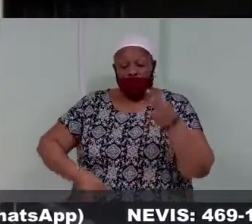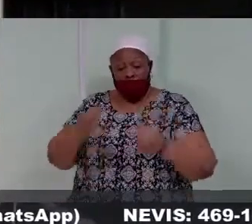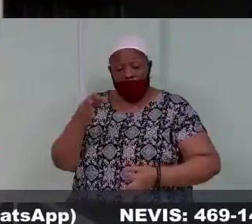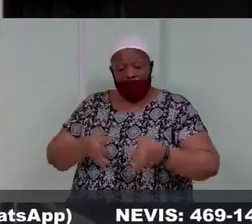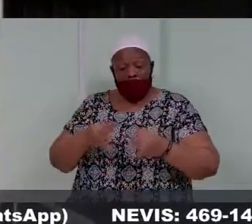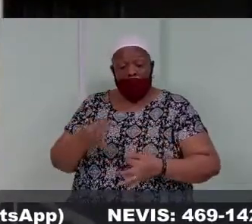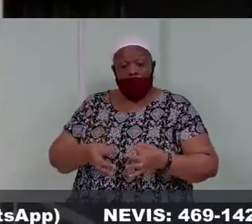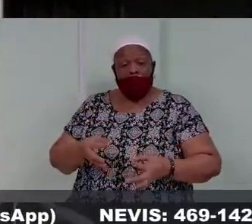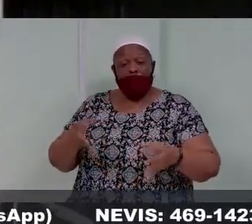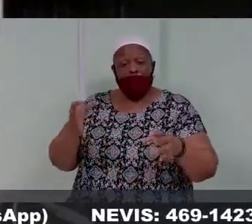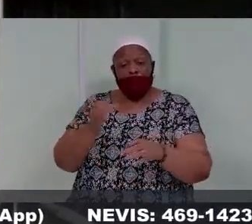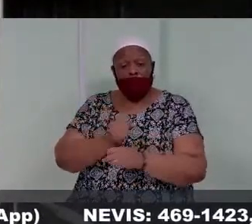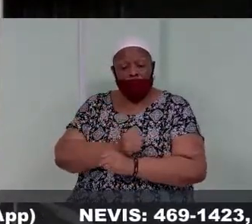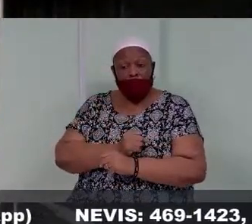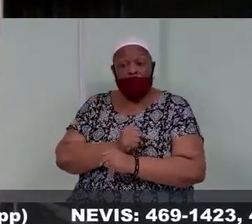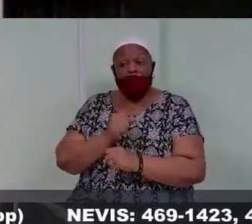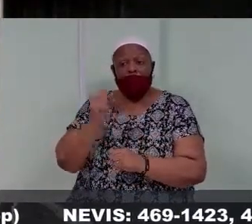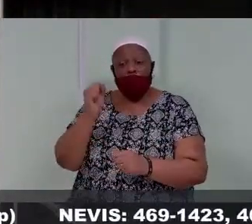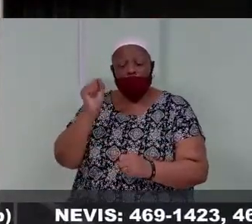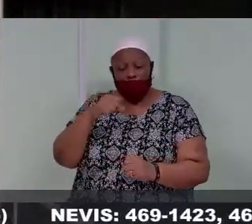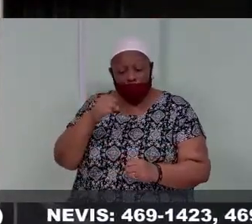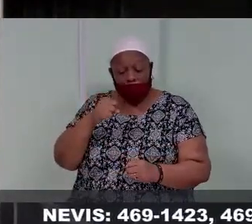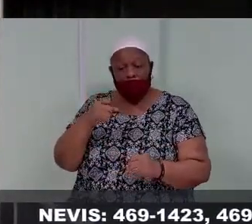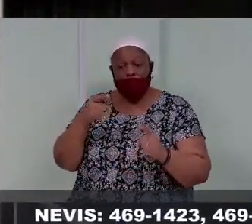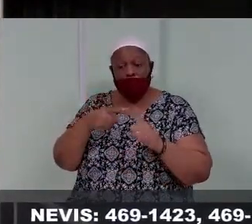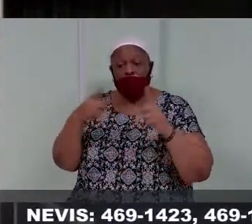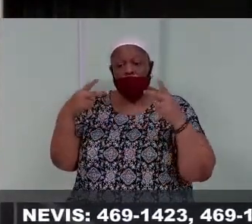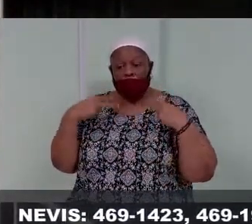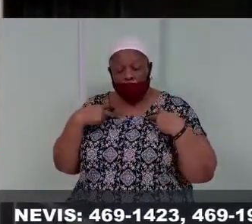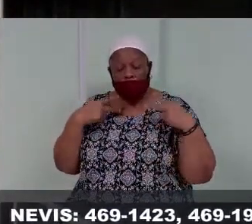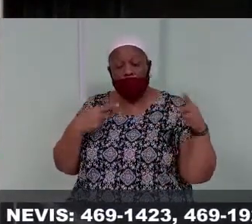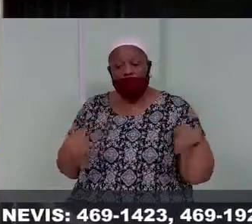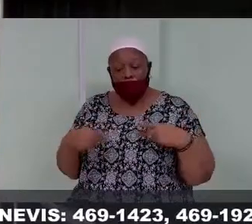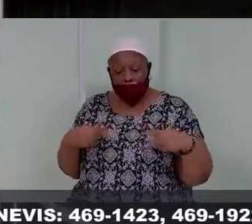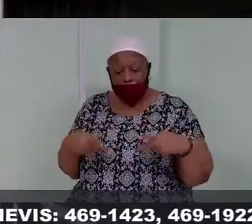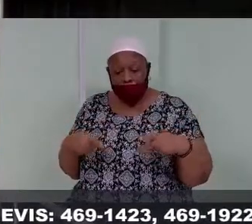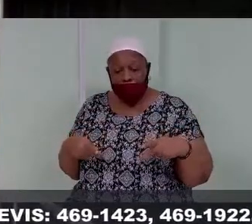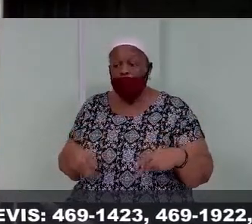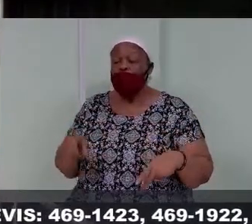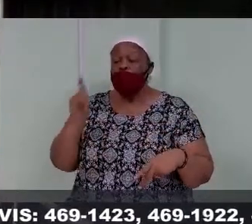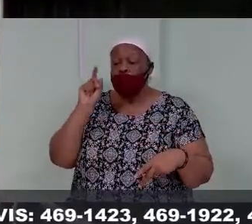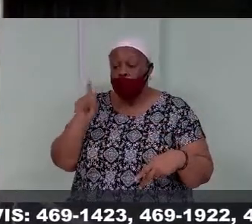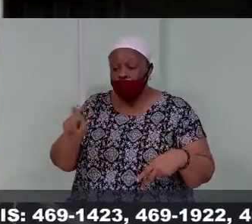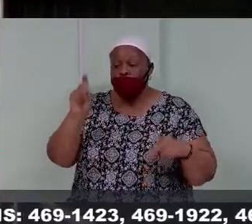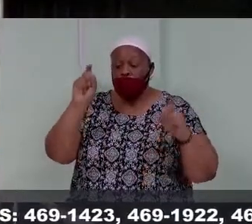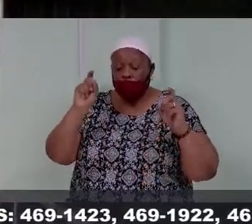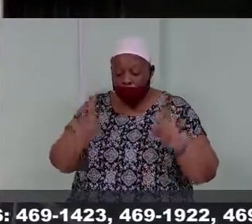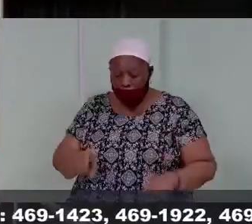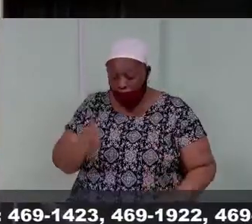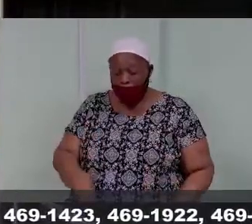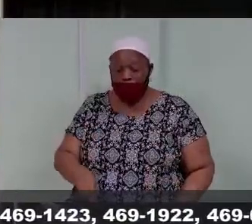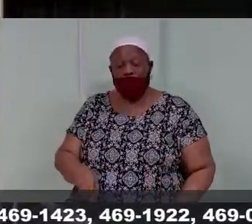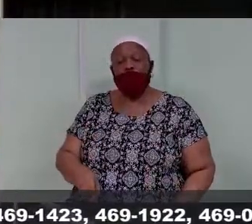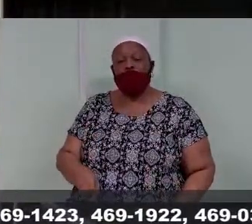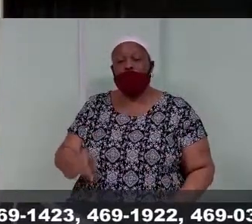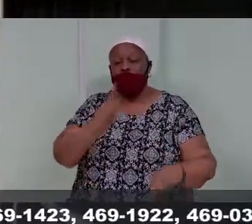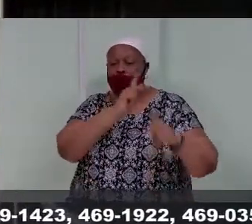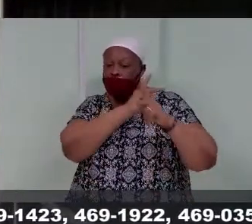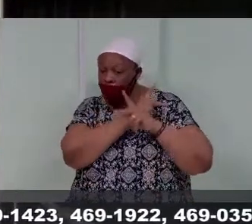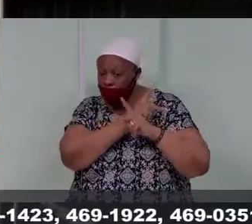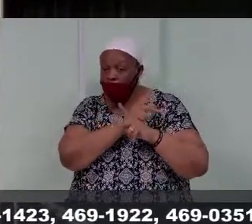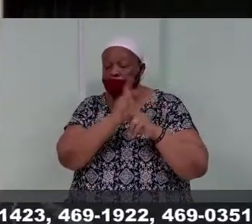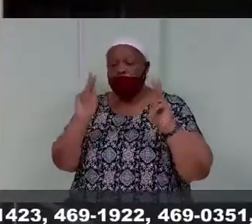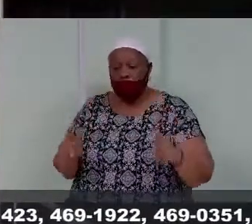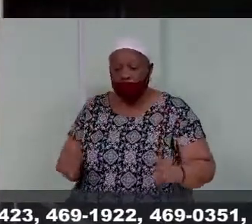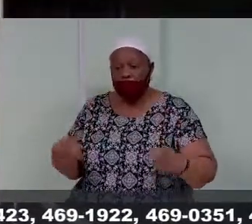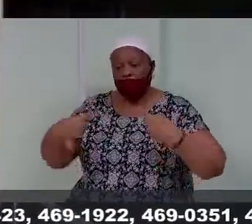permission, again, please remember that you have an obligation to protect your patrons and ensure that the protocols are